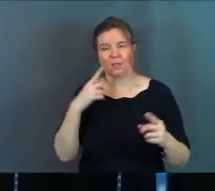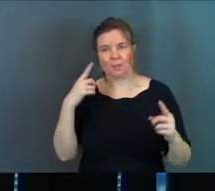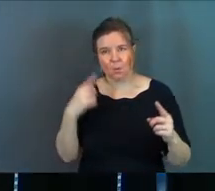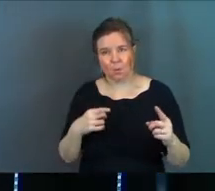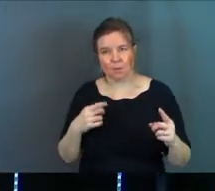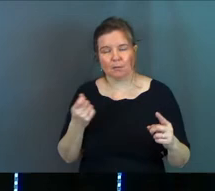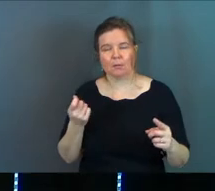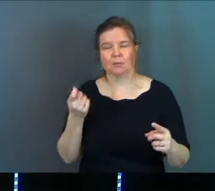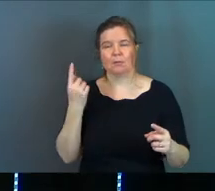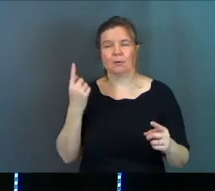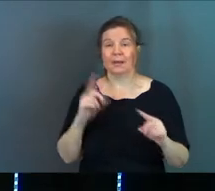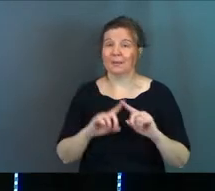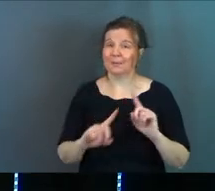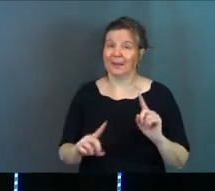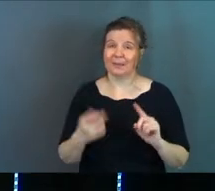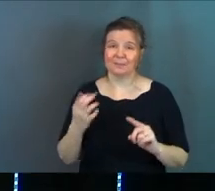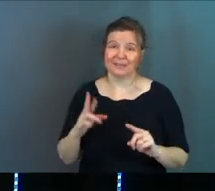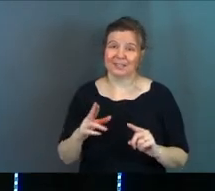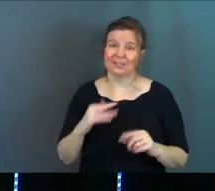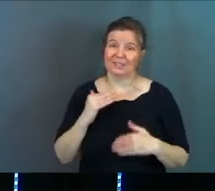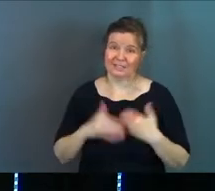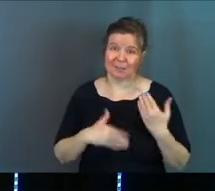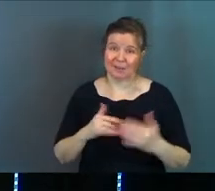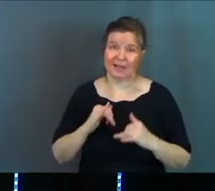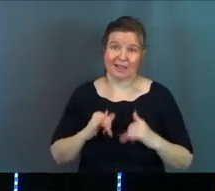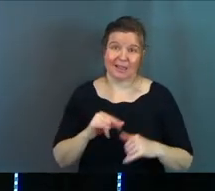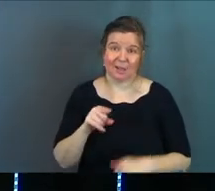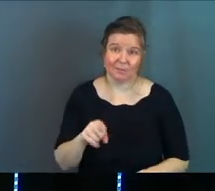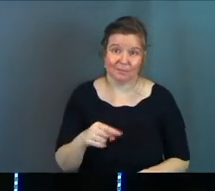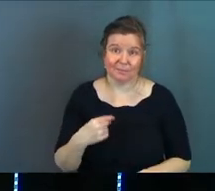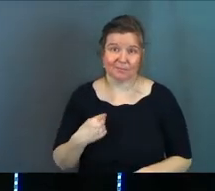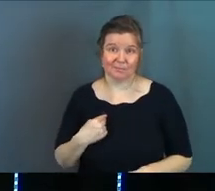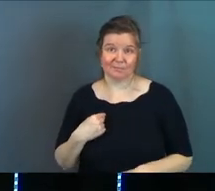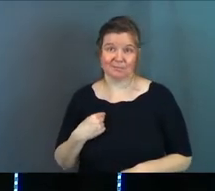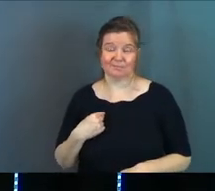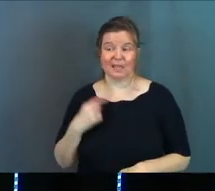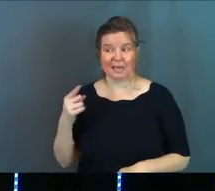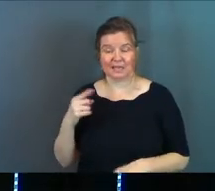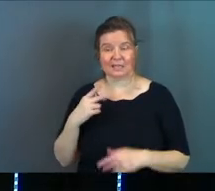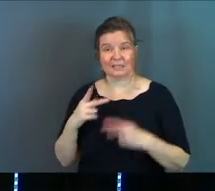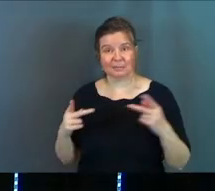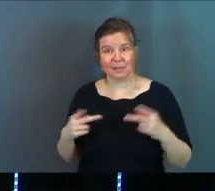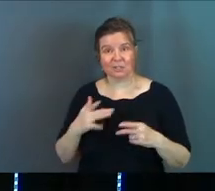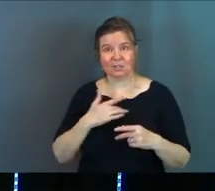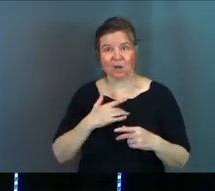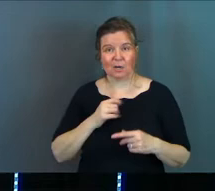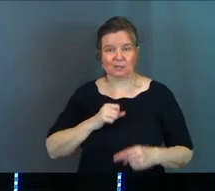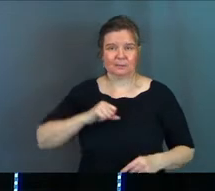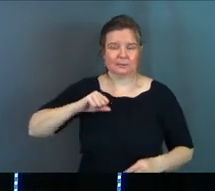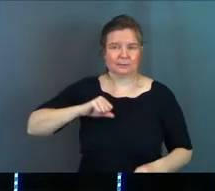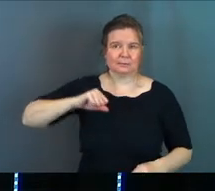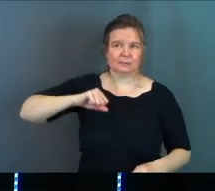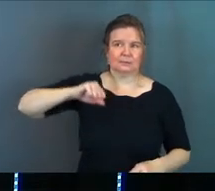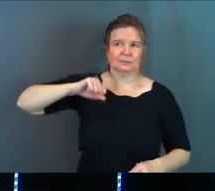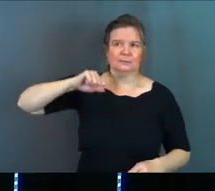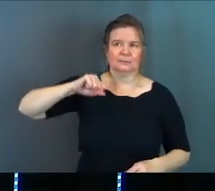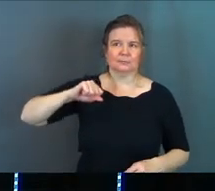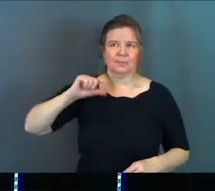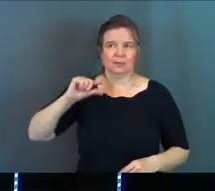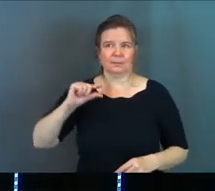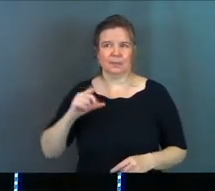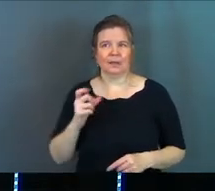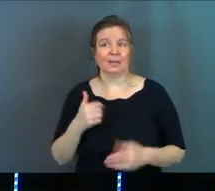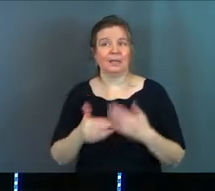point, but Peter's in process, just like you and me. And he's got spots in his heart where he's still blind a